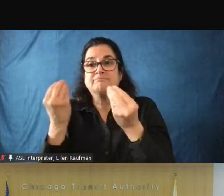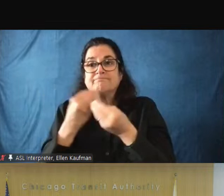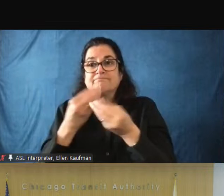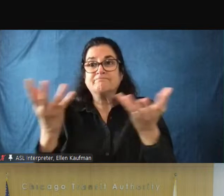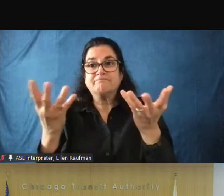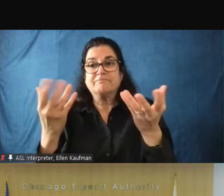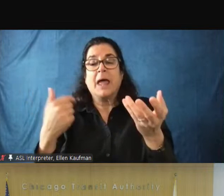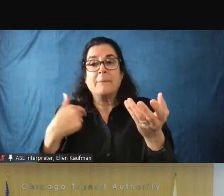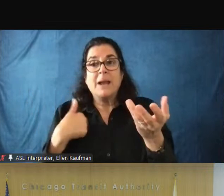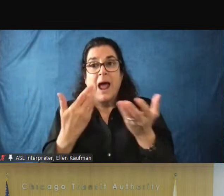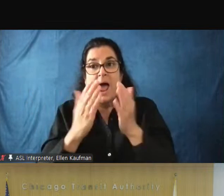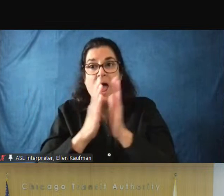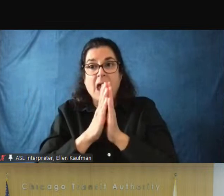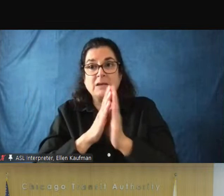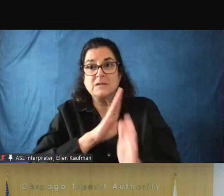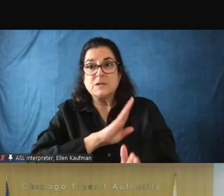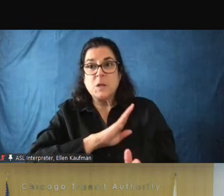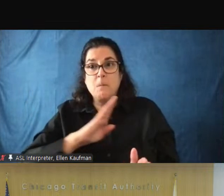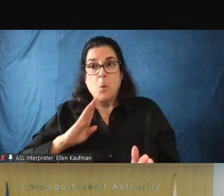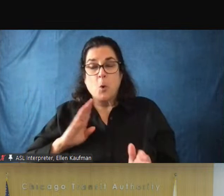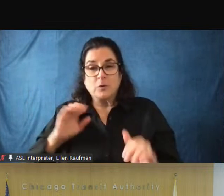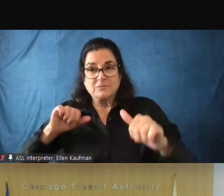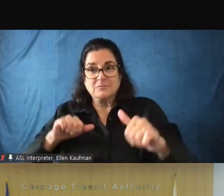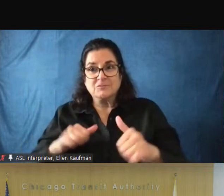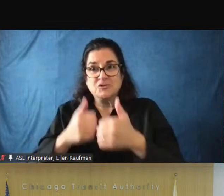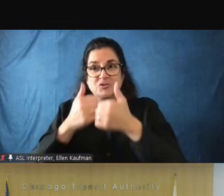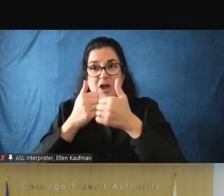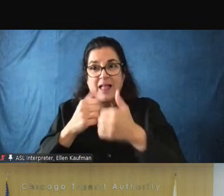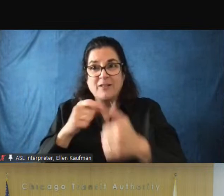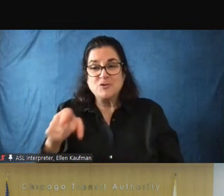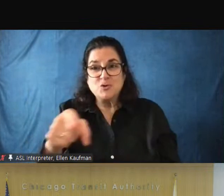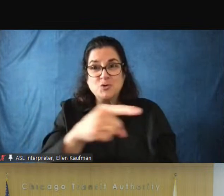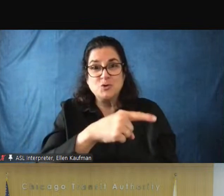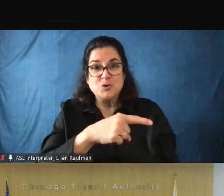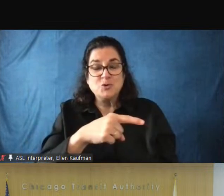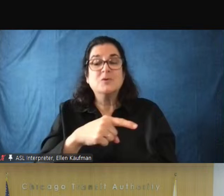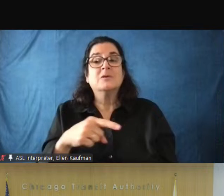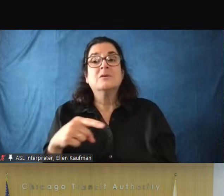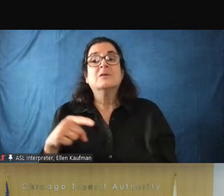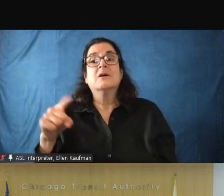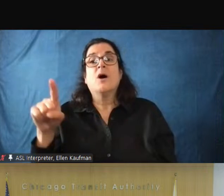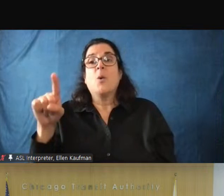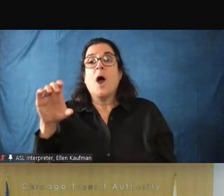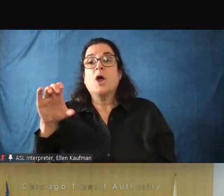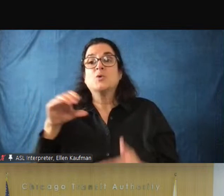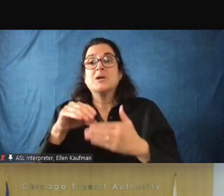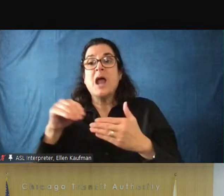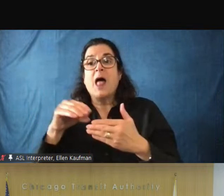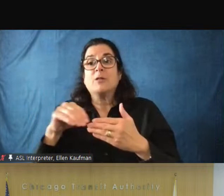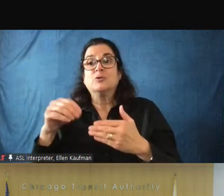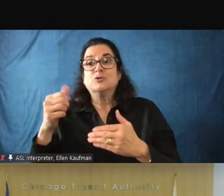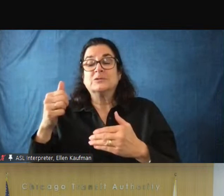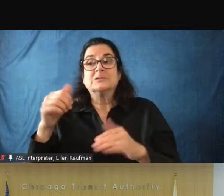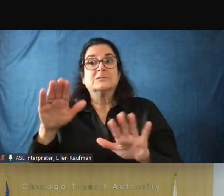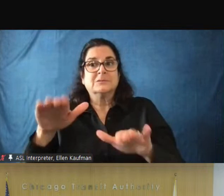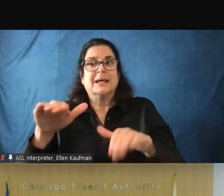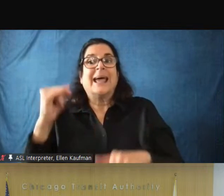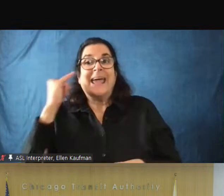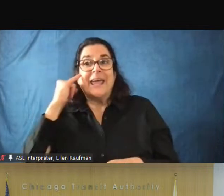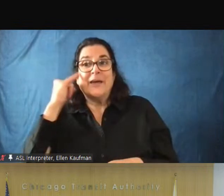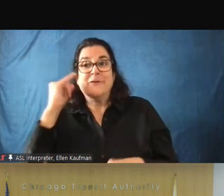board members and challenge them to next year put up $100 each if President Carter will get in the dunk